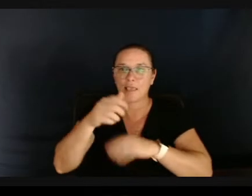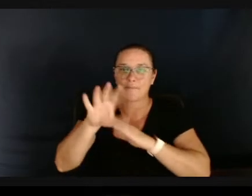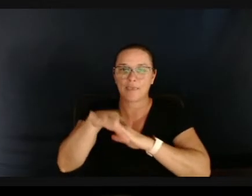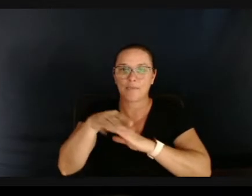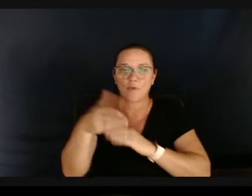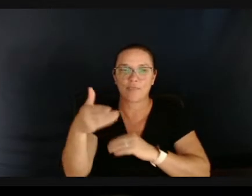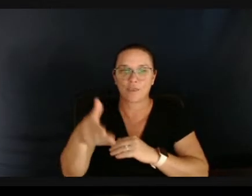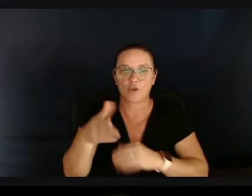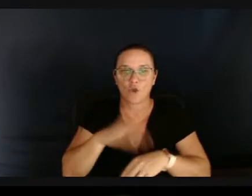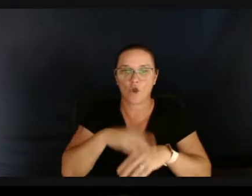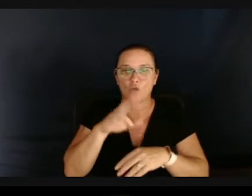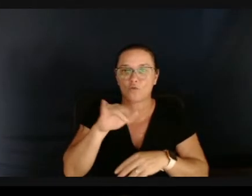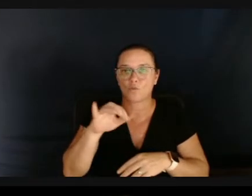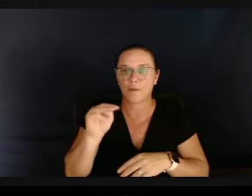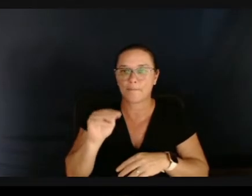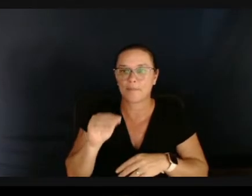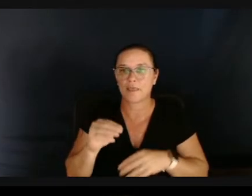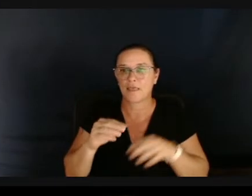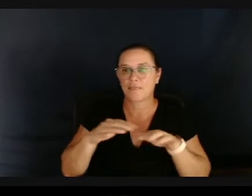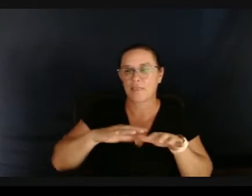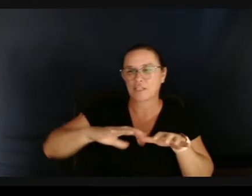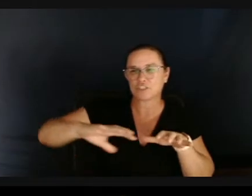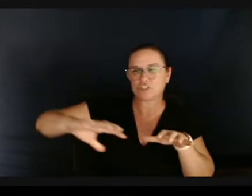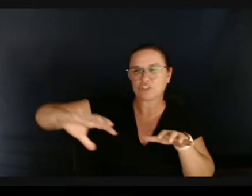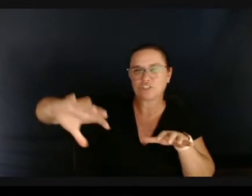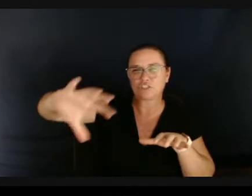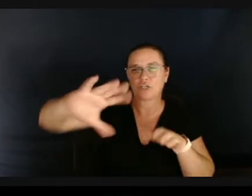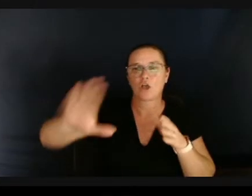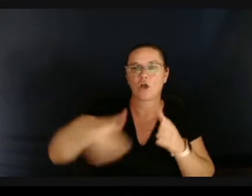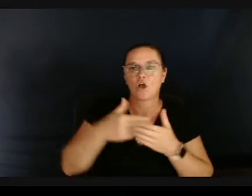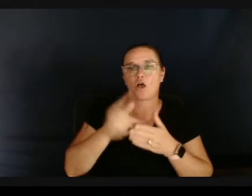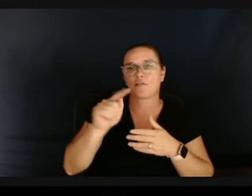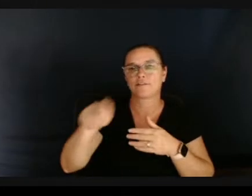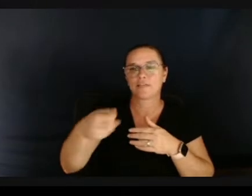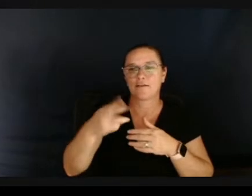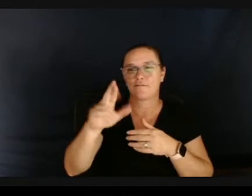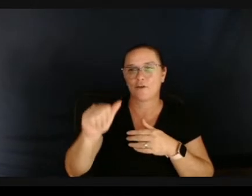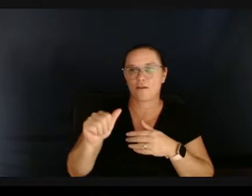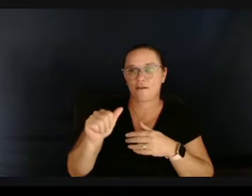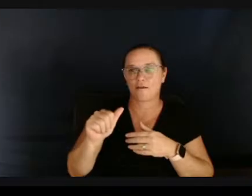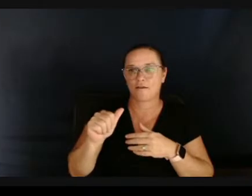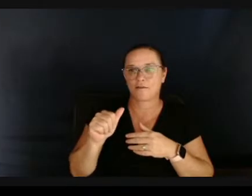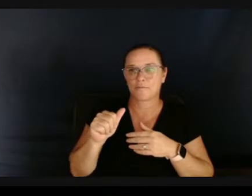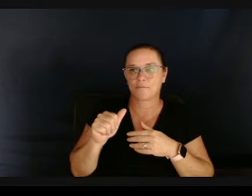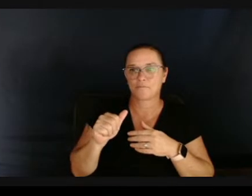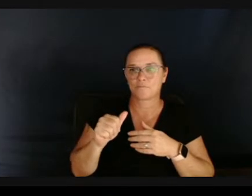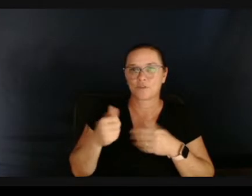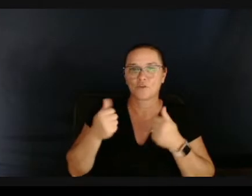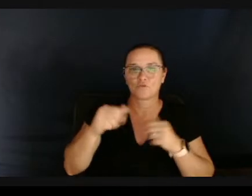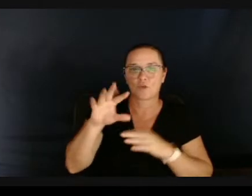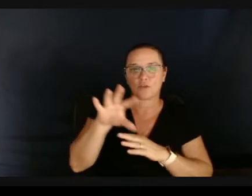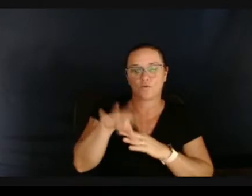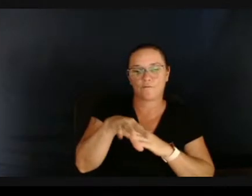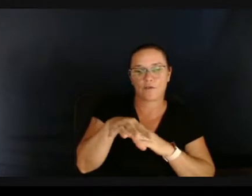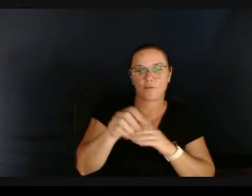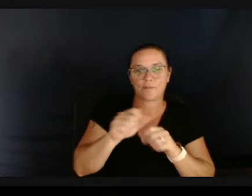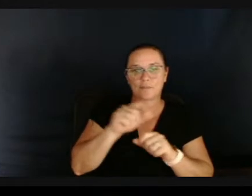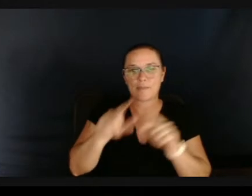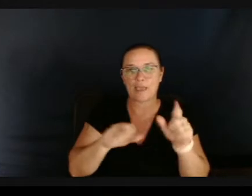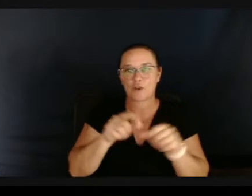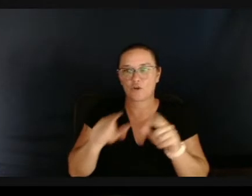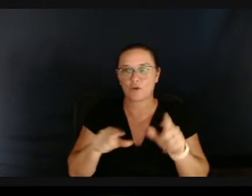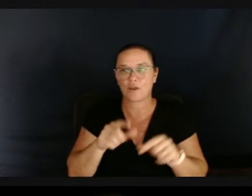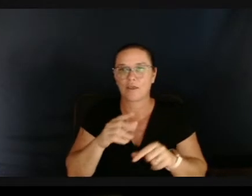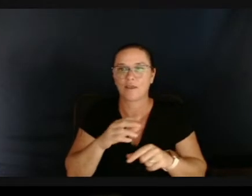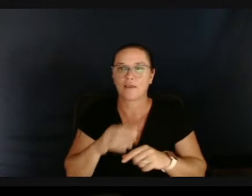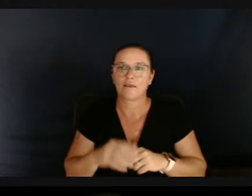all this brown stuff is a new tephra fallout from the fountains, right? So this is just trying to film the spatter here, and not